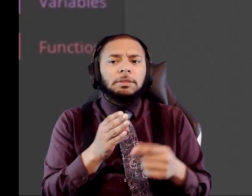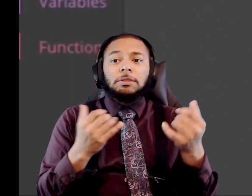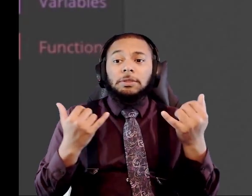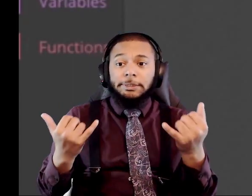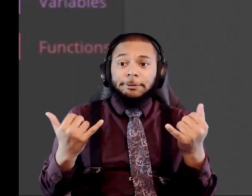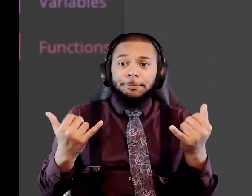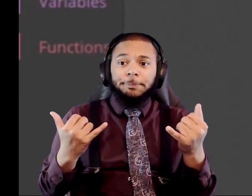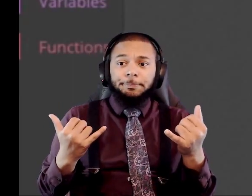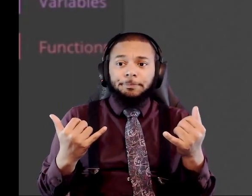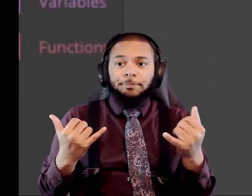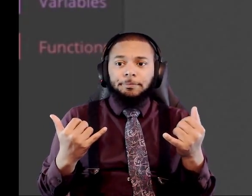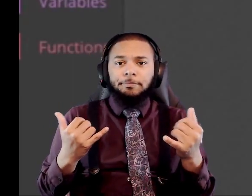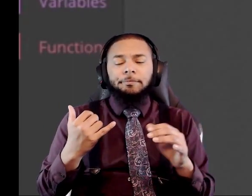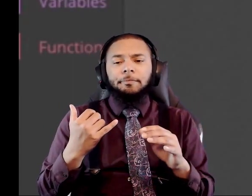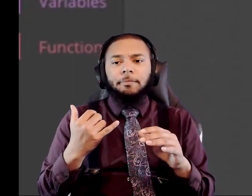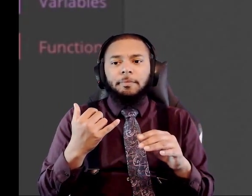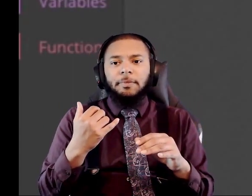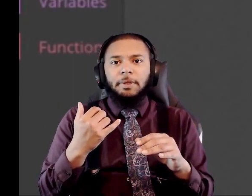square